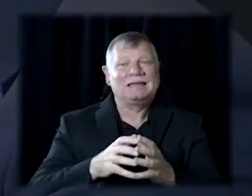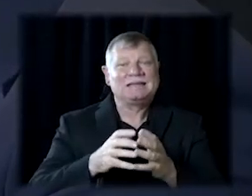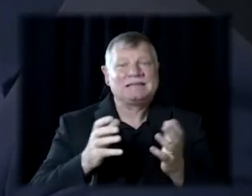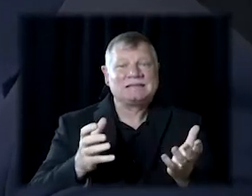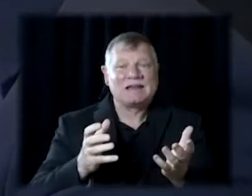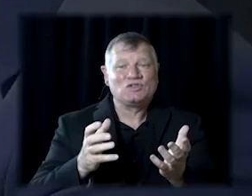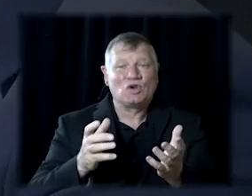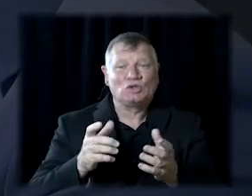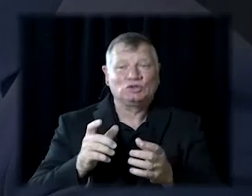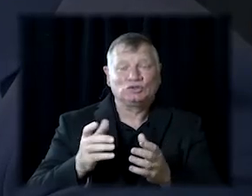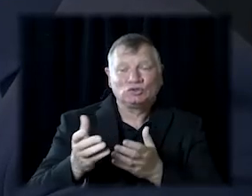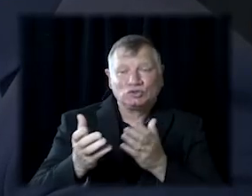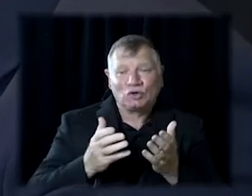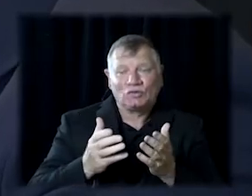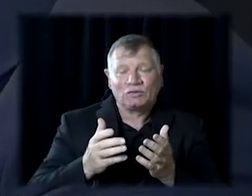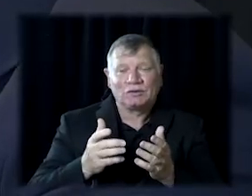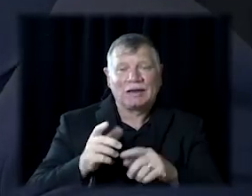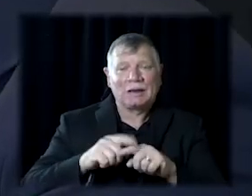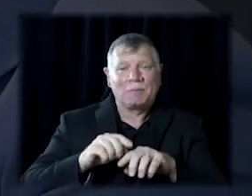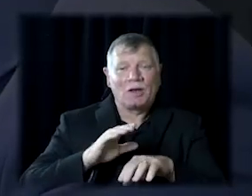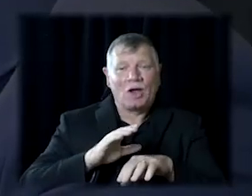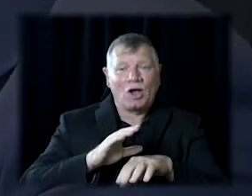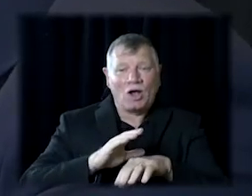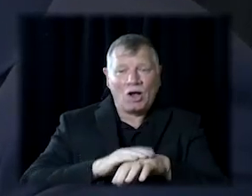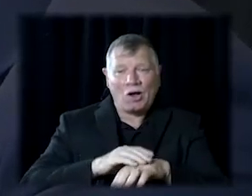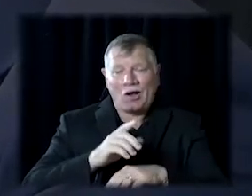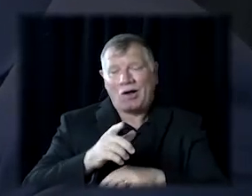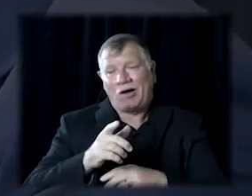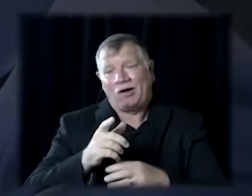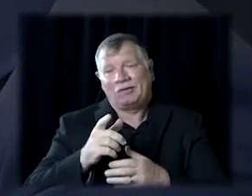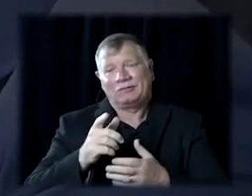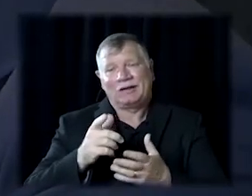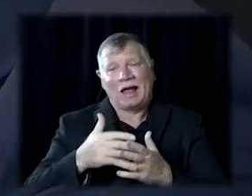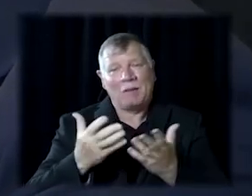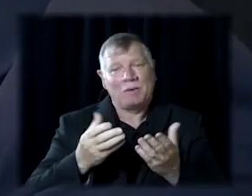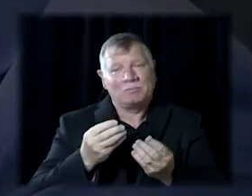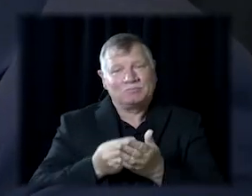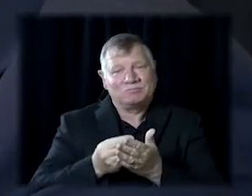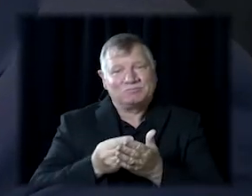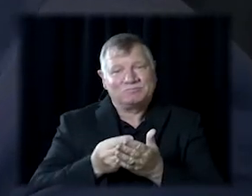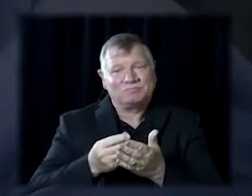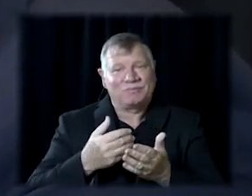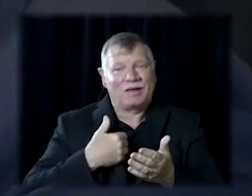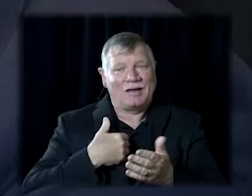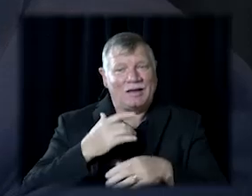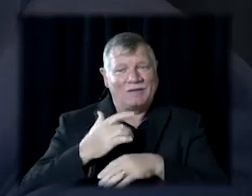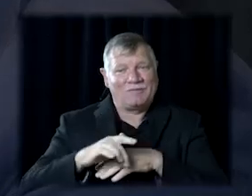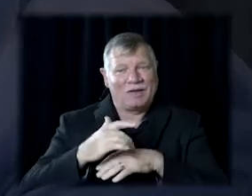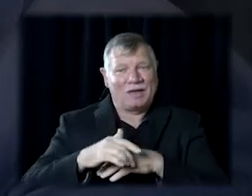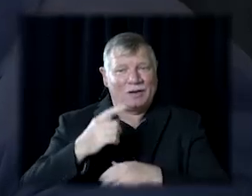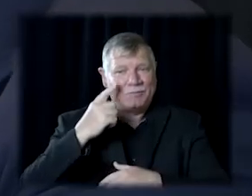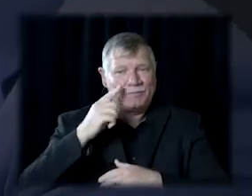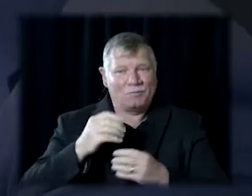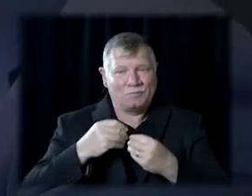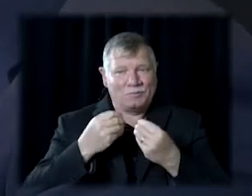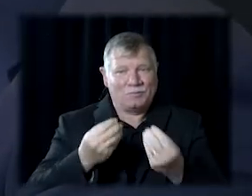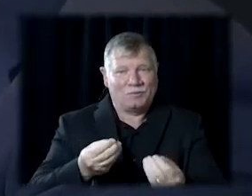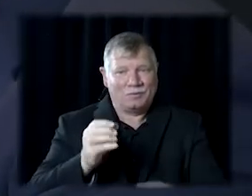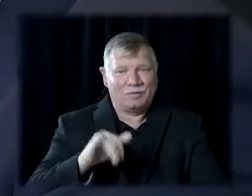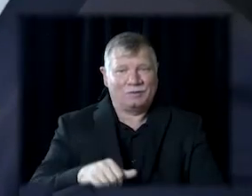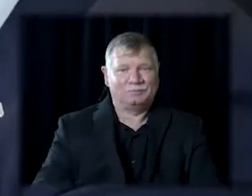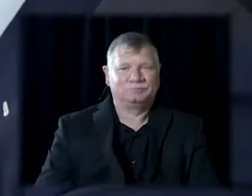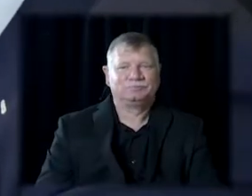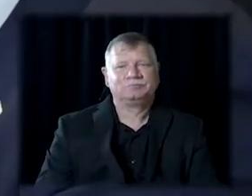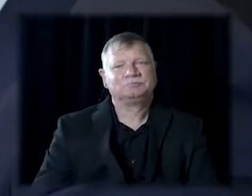of resource, how much, what you classify as essential depends on the amount of resources you have available to allocate.